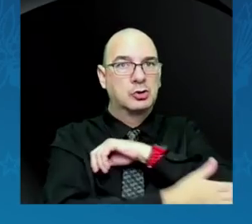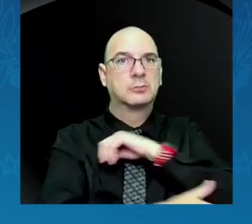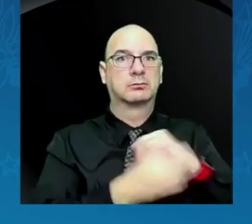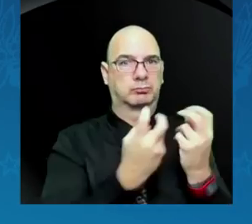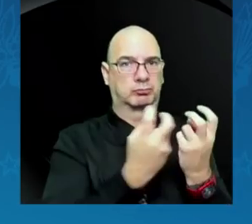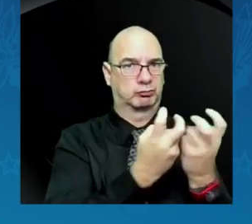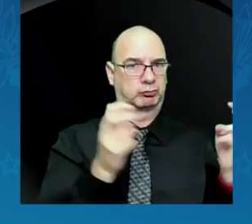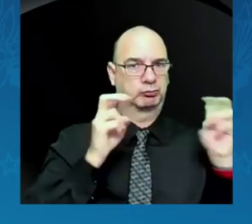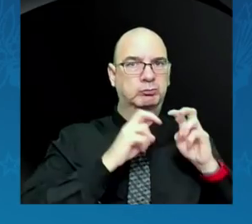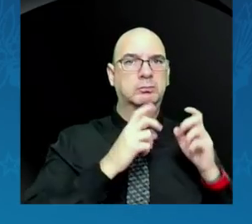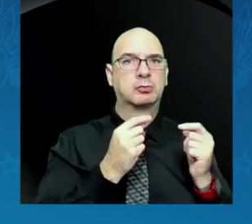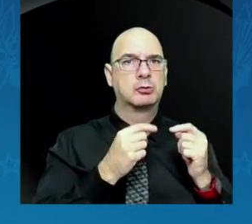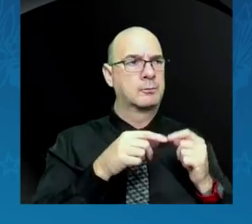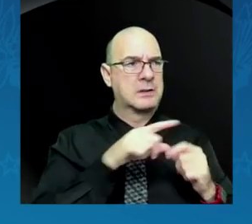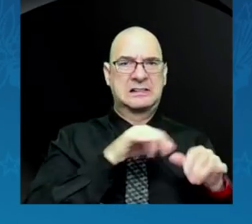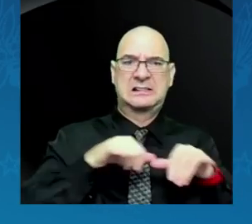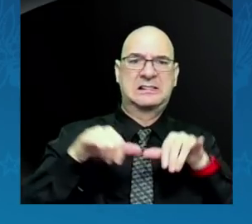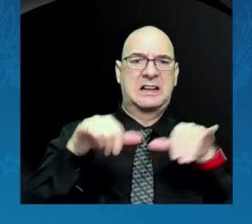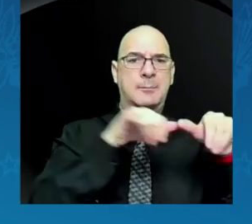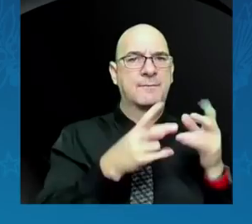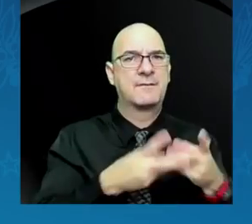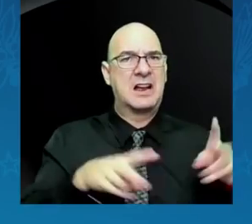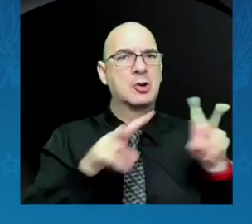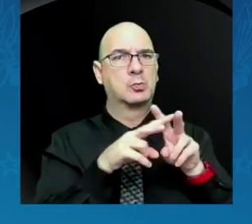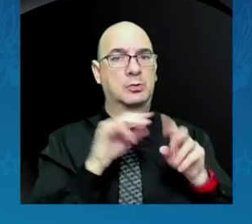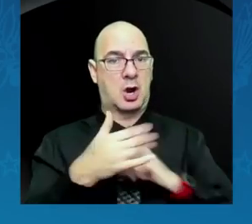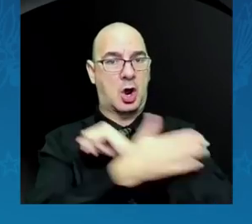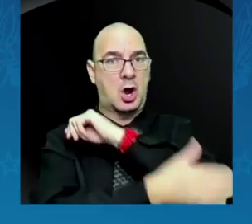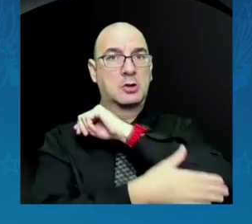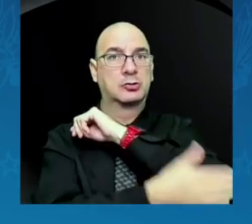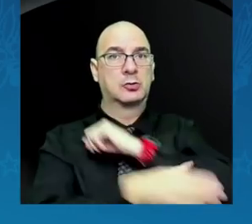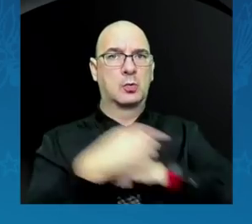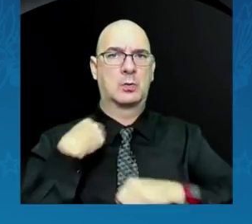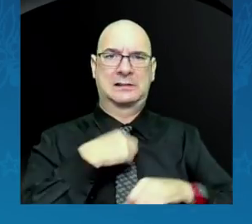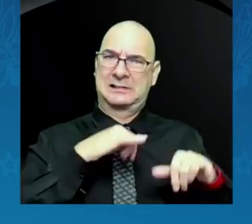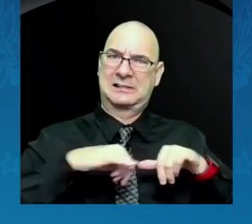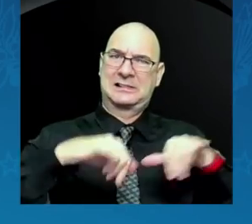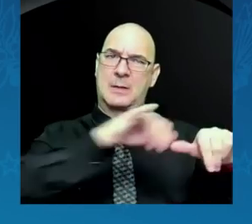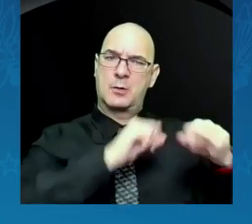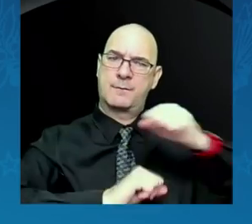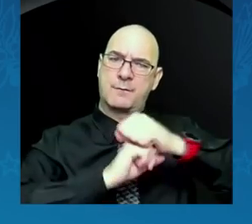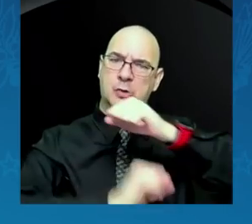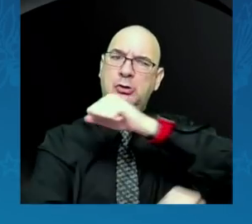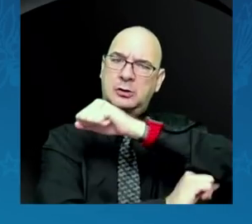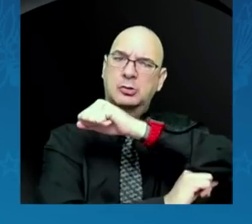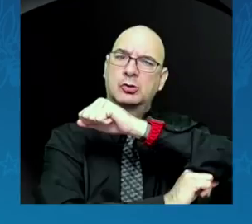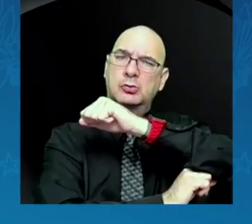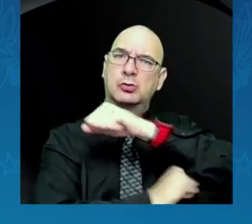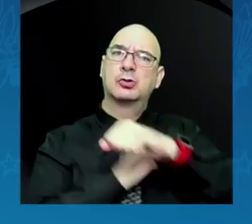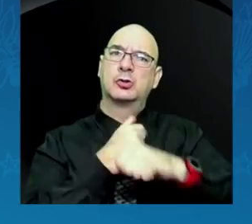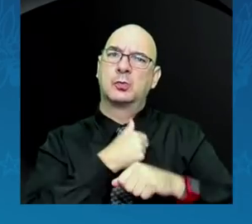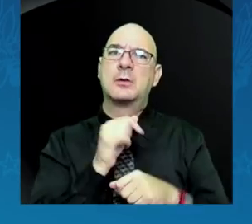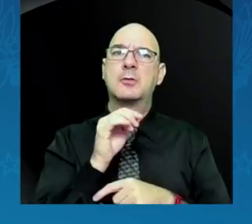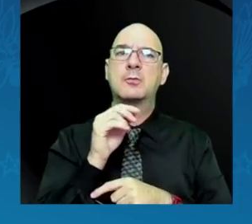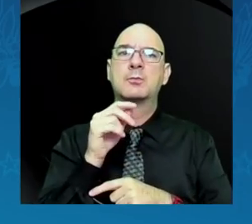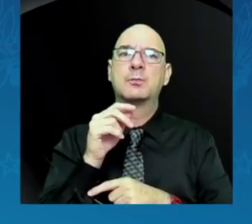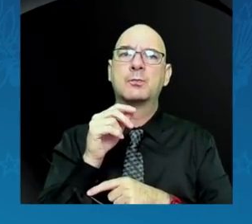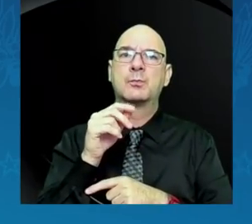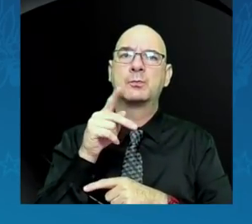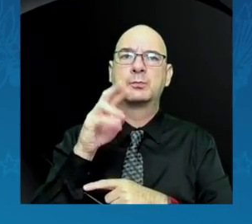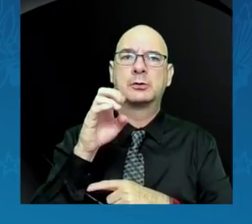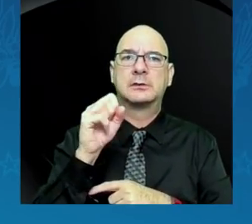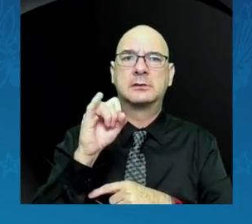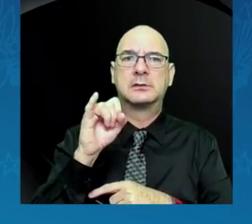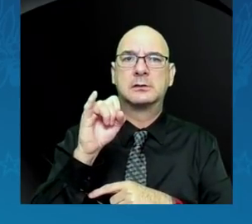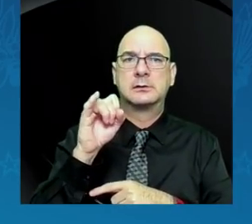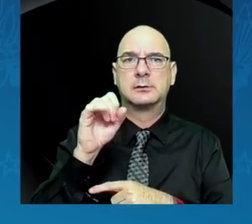similar principles, to apply those principles and norms to how we will engage with each